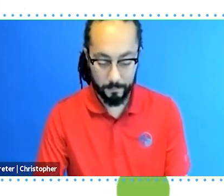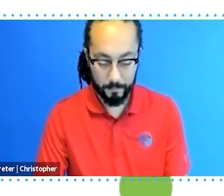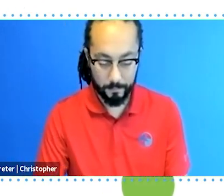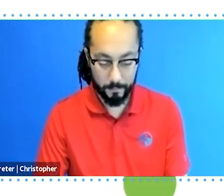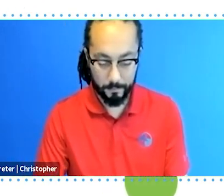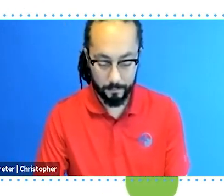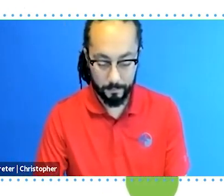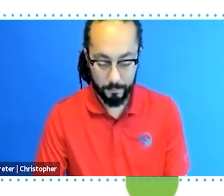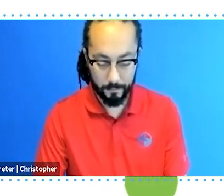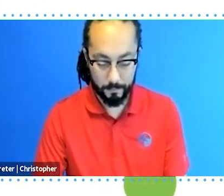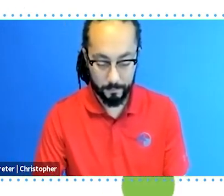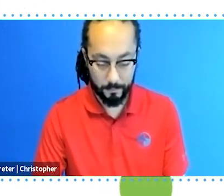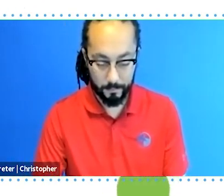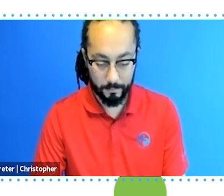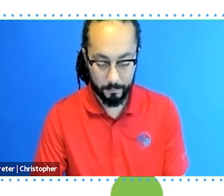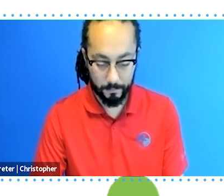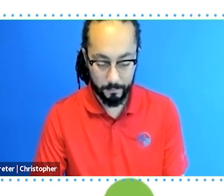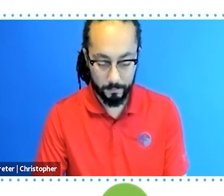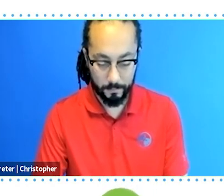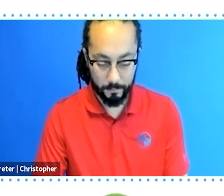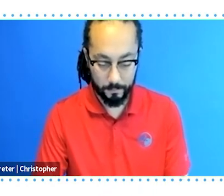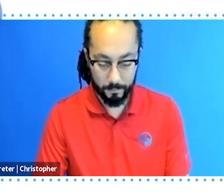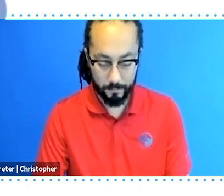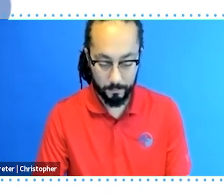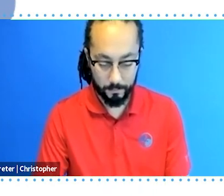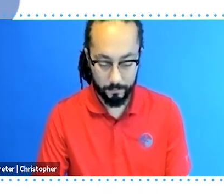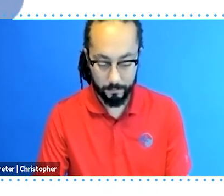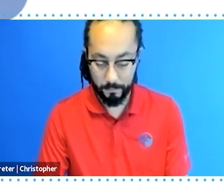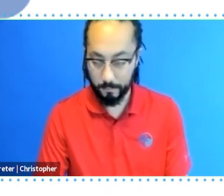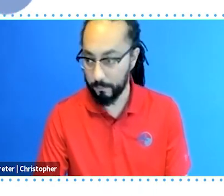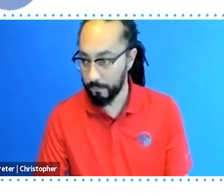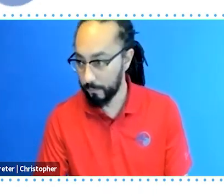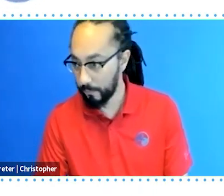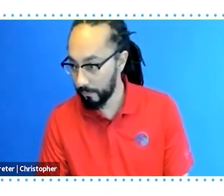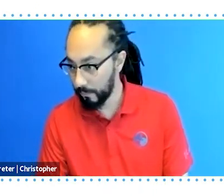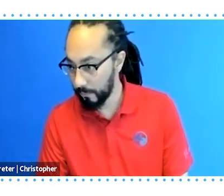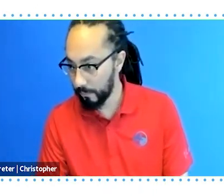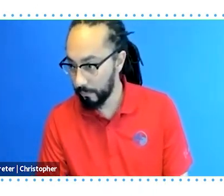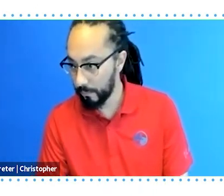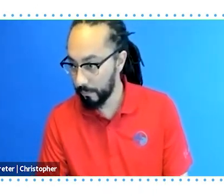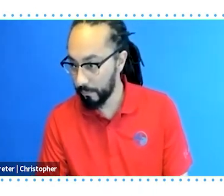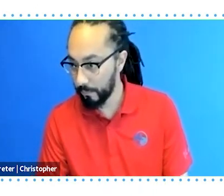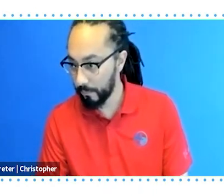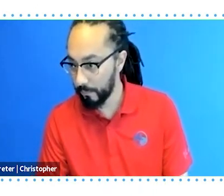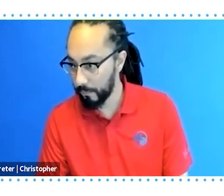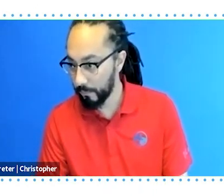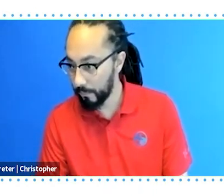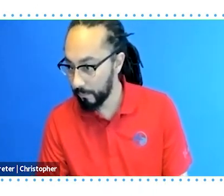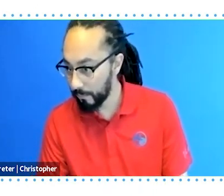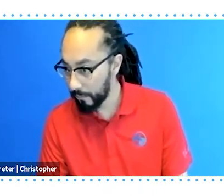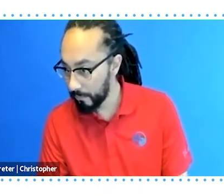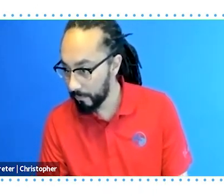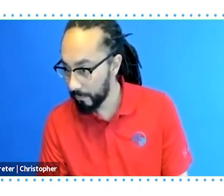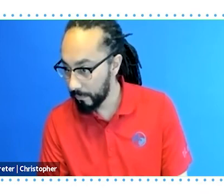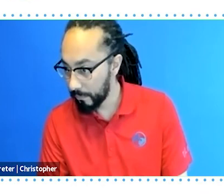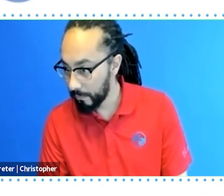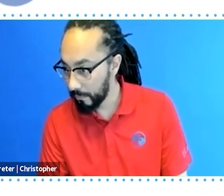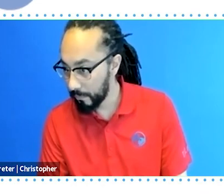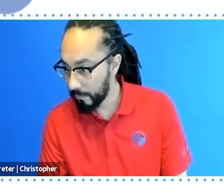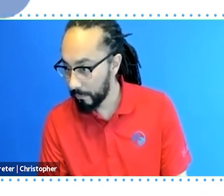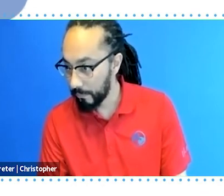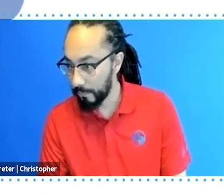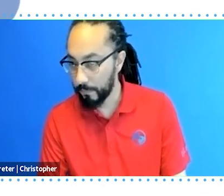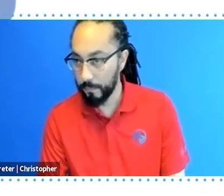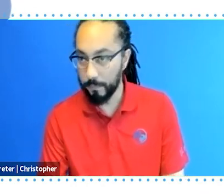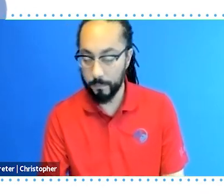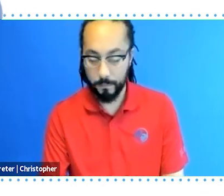have often wondered if we are doing too much governance. So this is my provocative question for you. Is there actually a crisis of too much governance,